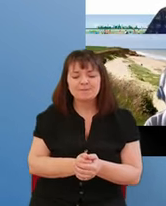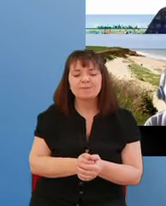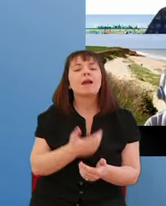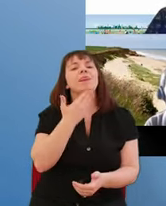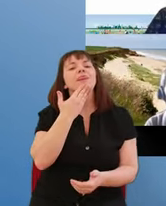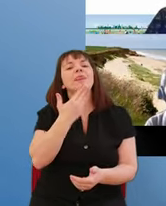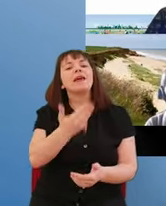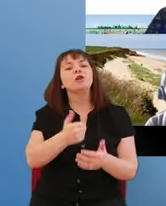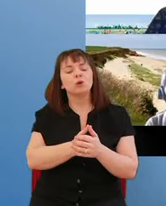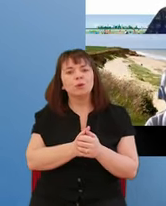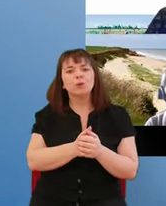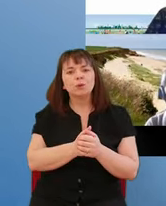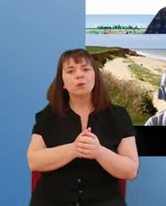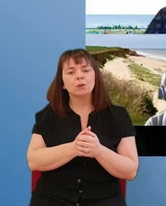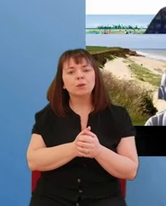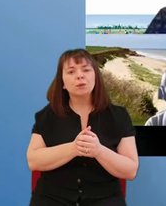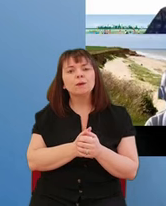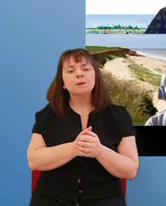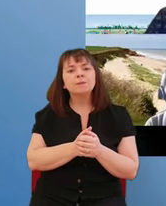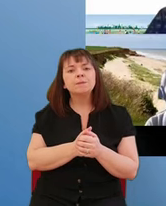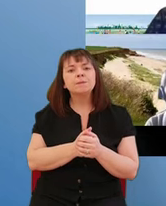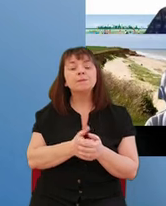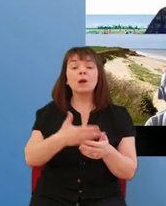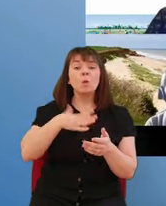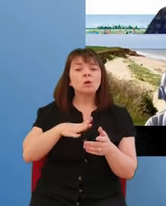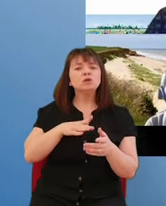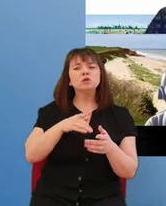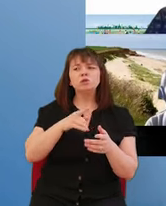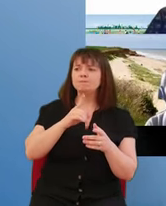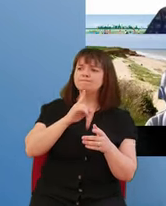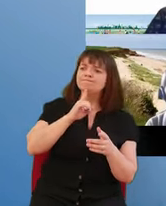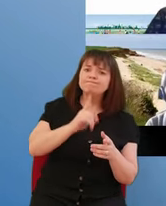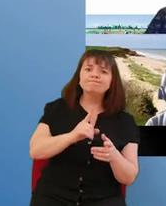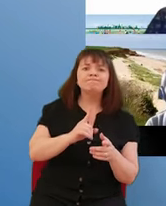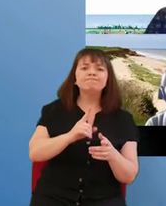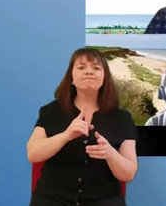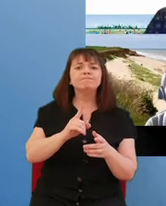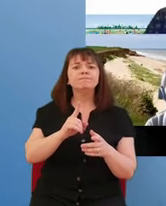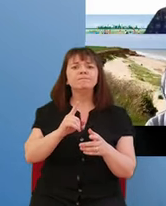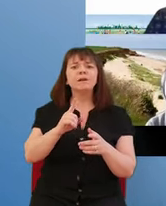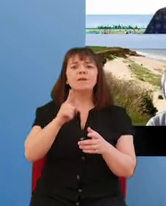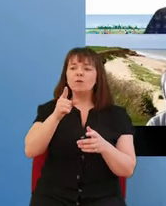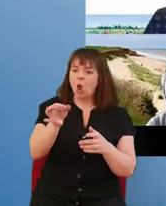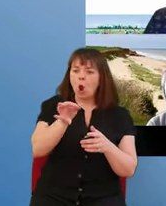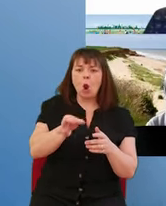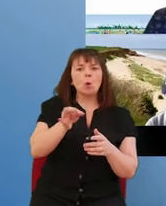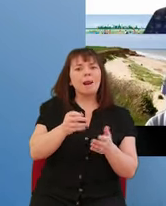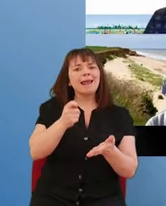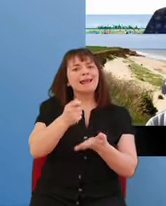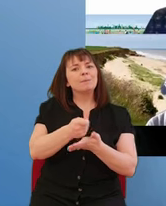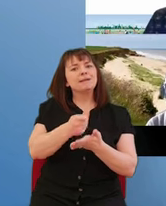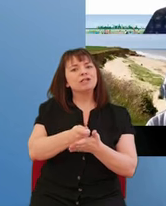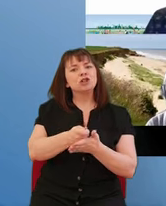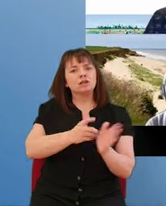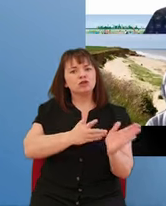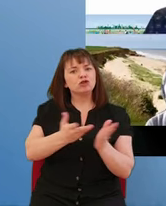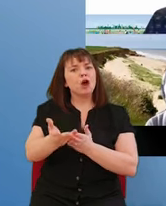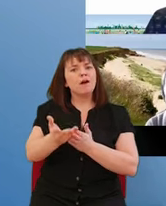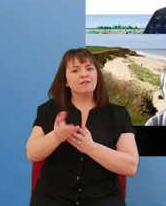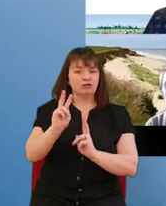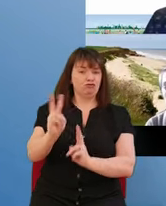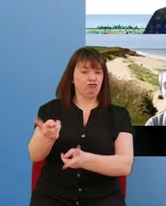locally commissioned service was one of those that underwent quite a lot of change as a result of the process,